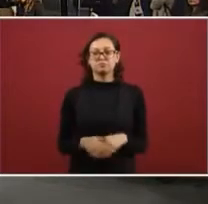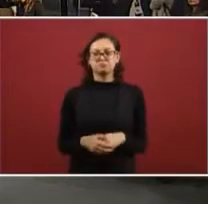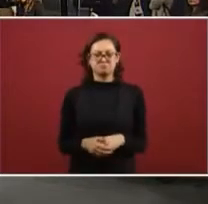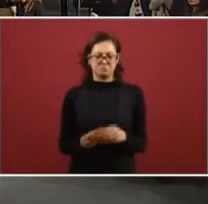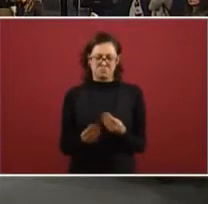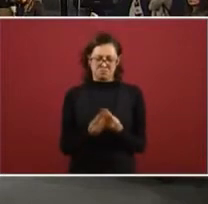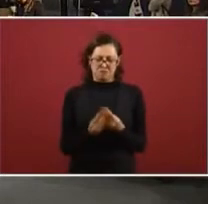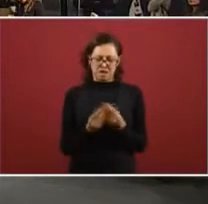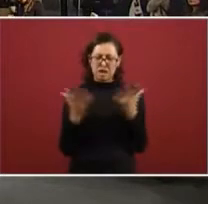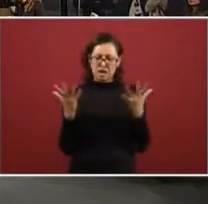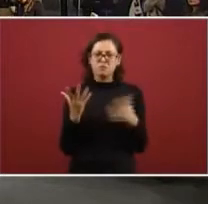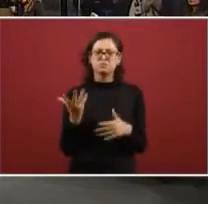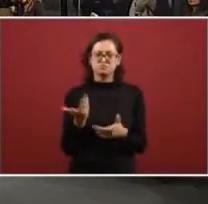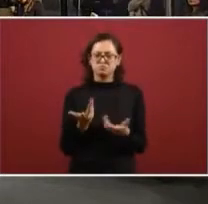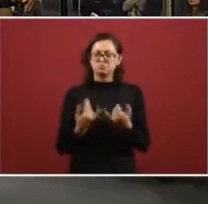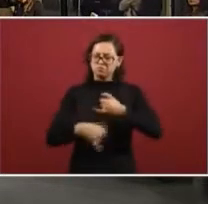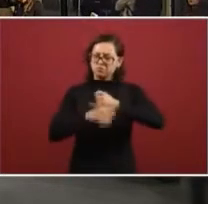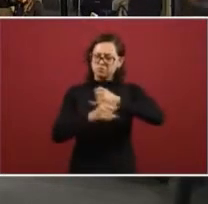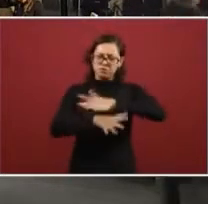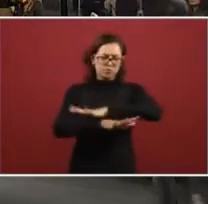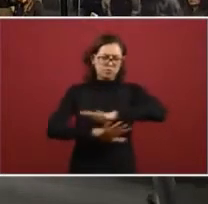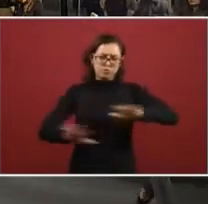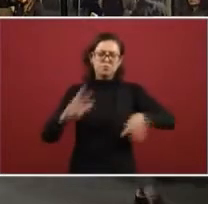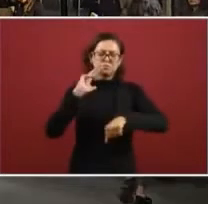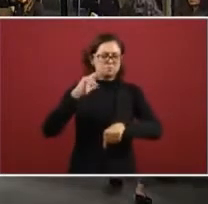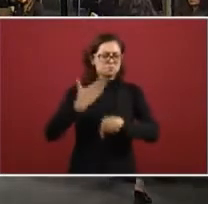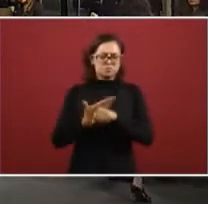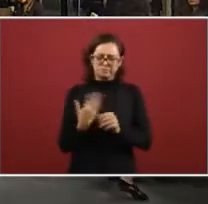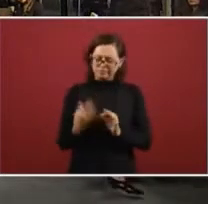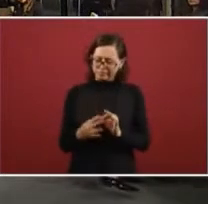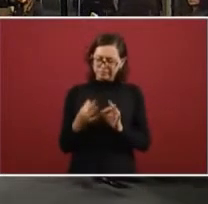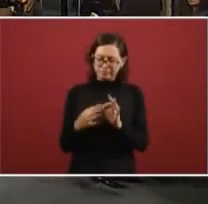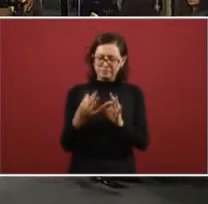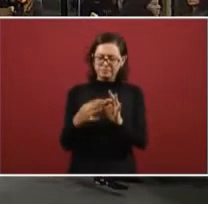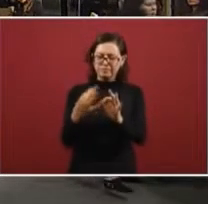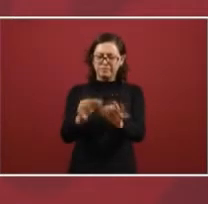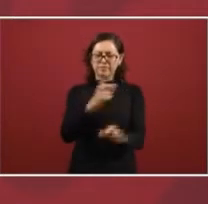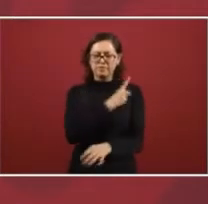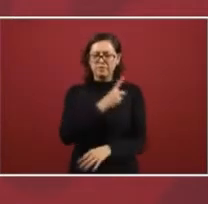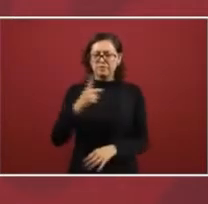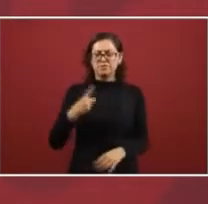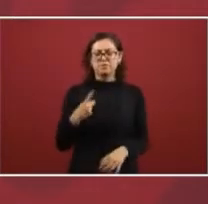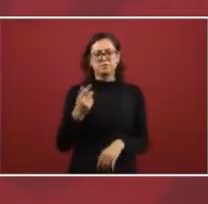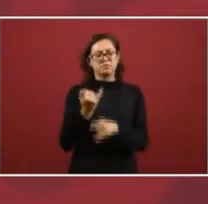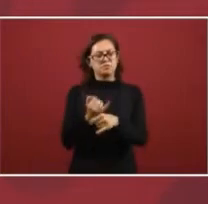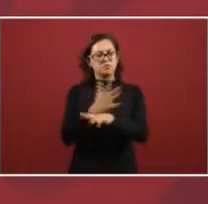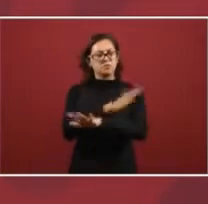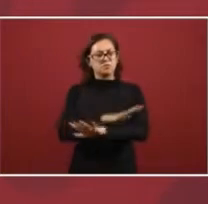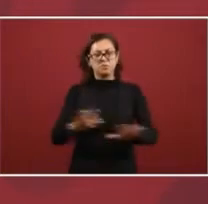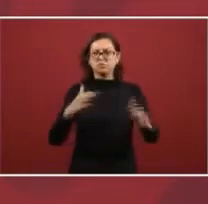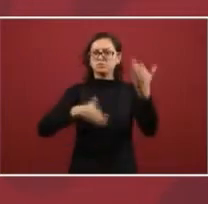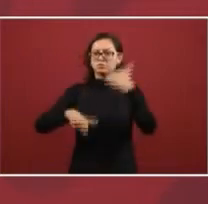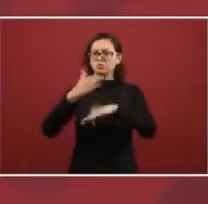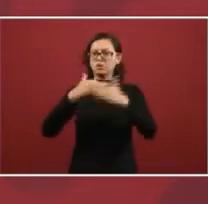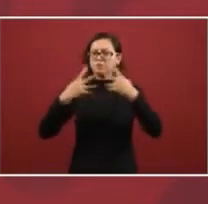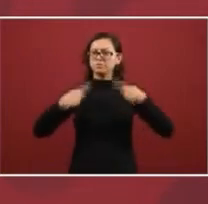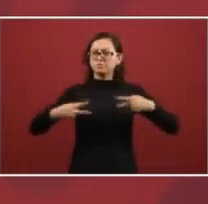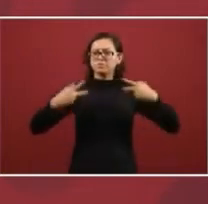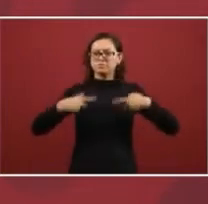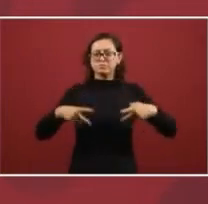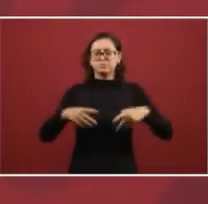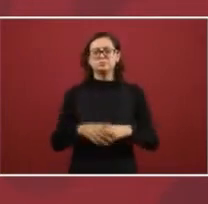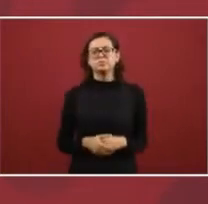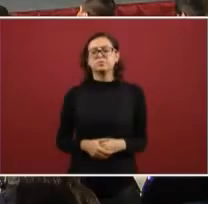of course we're going to be informing because it's our responsibility and our duty to inform